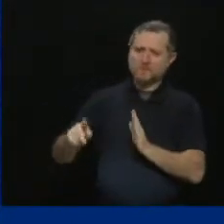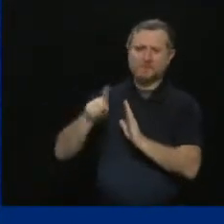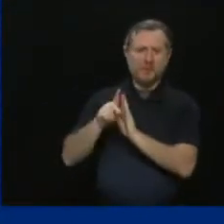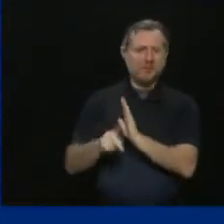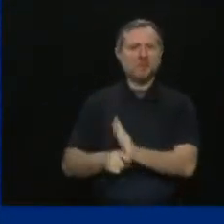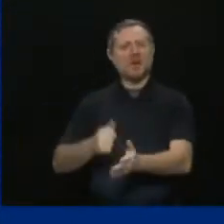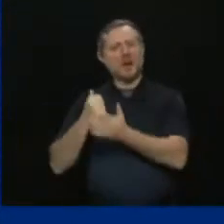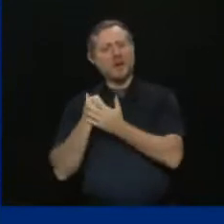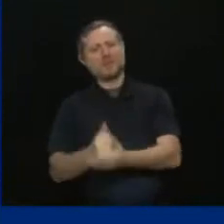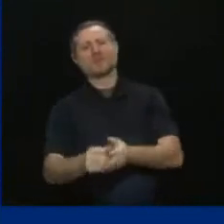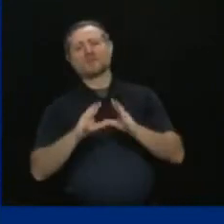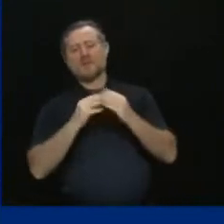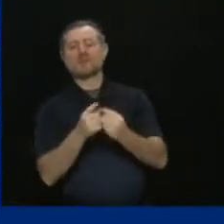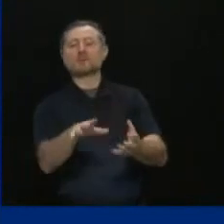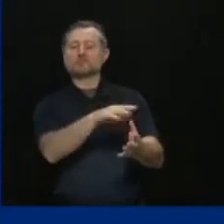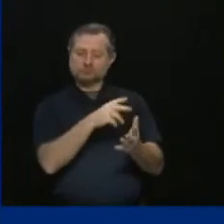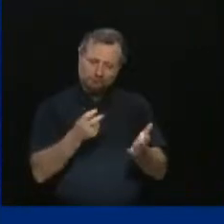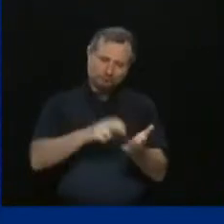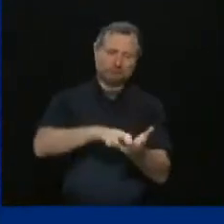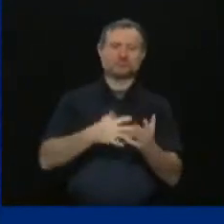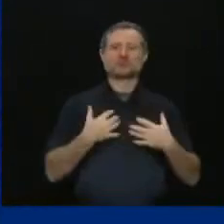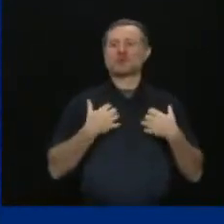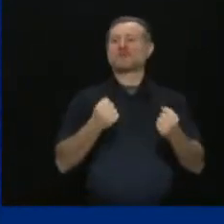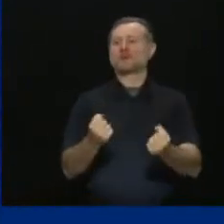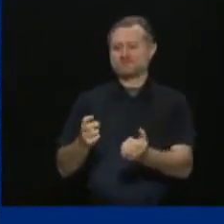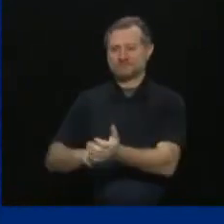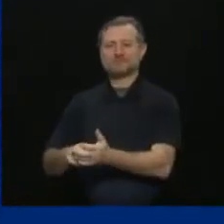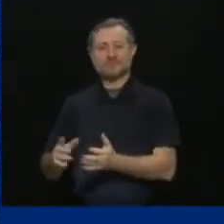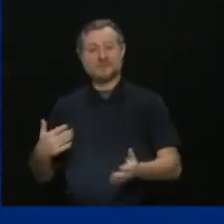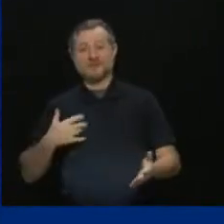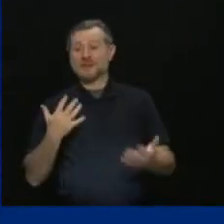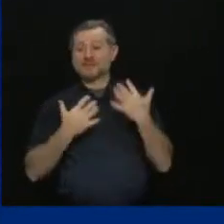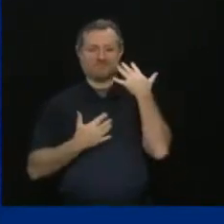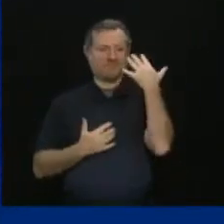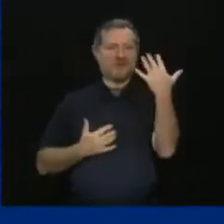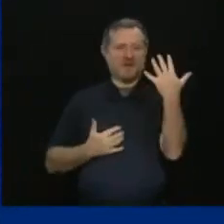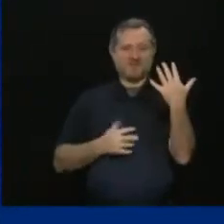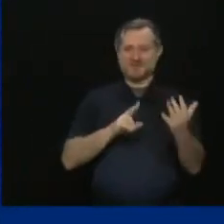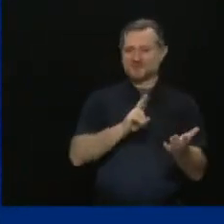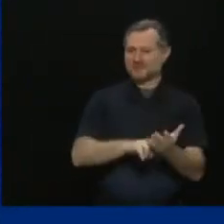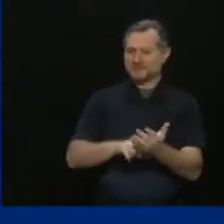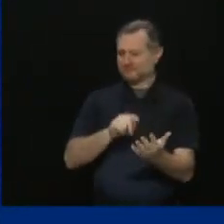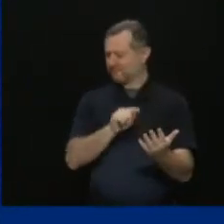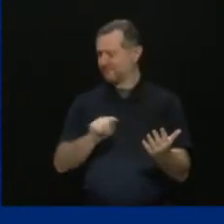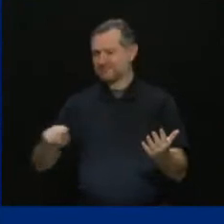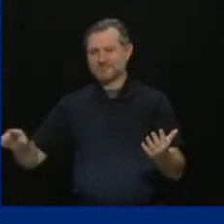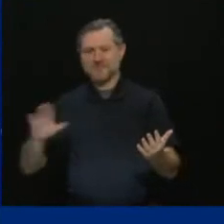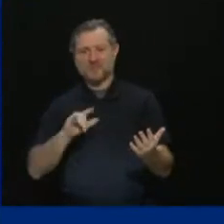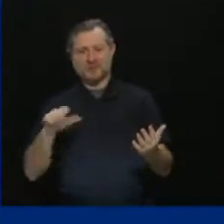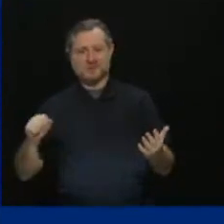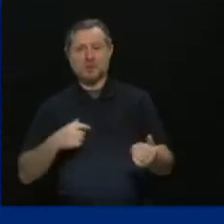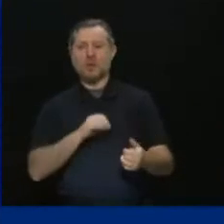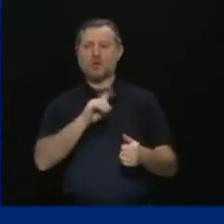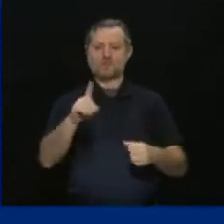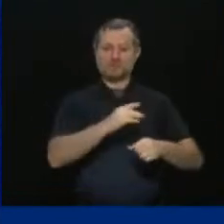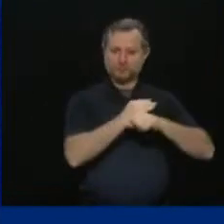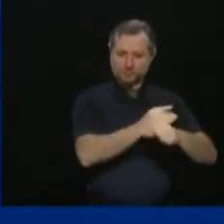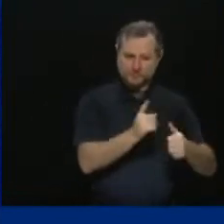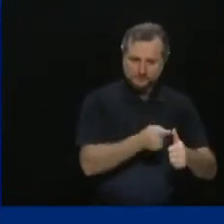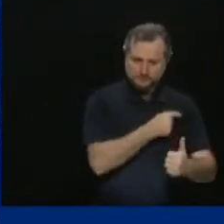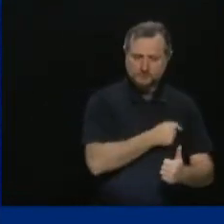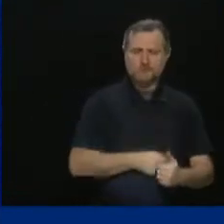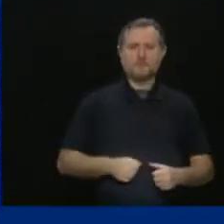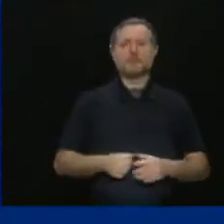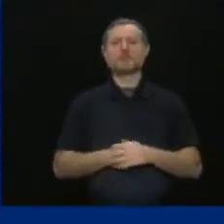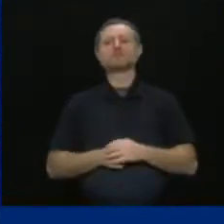that many of them find themselves in. So we are signing 5 comprehensive and forward-thinking overdose prevention bills. What we're trying to do is